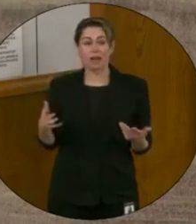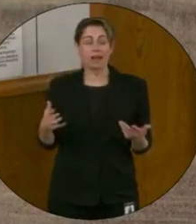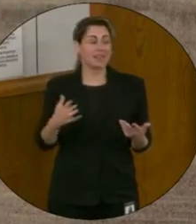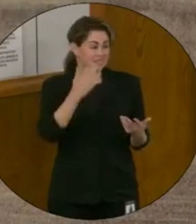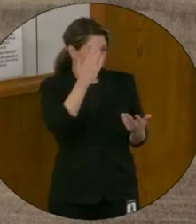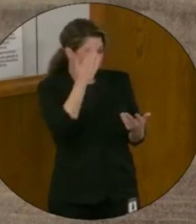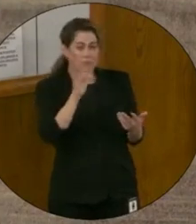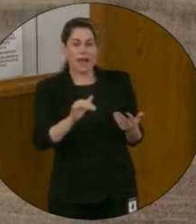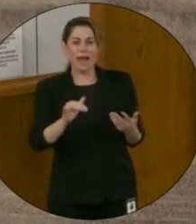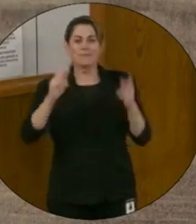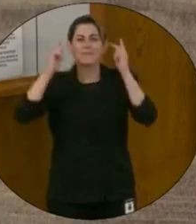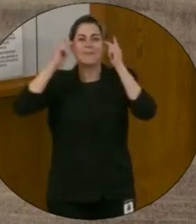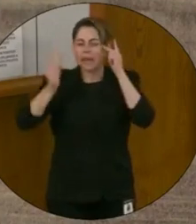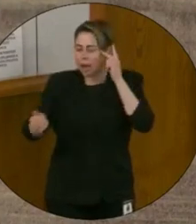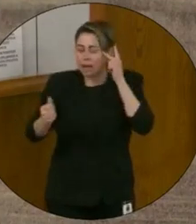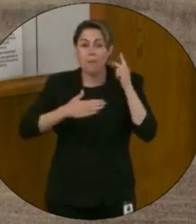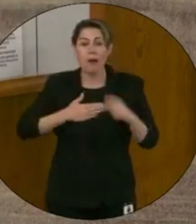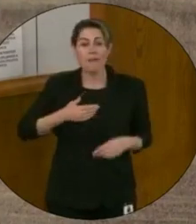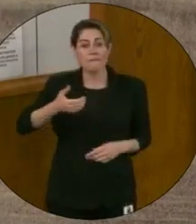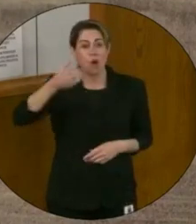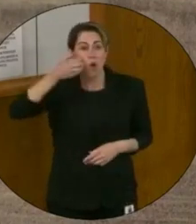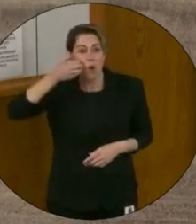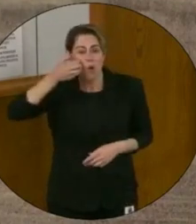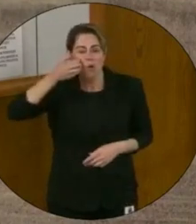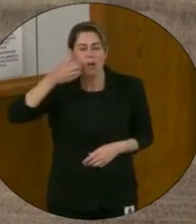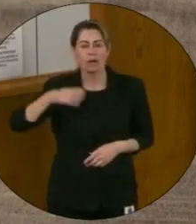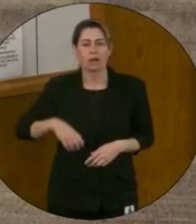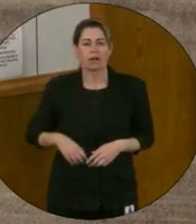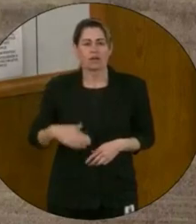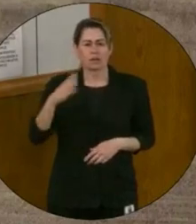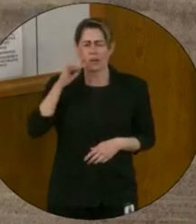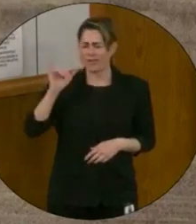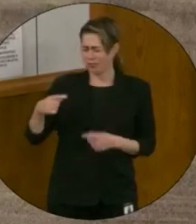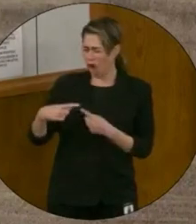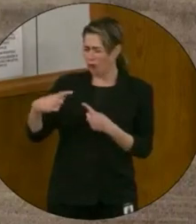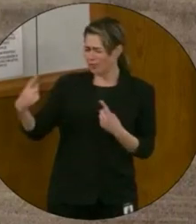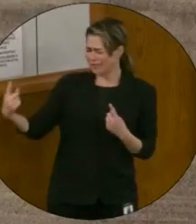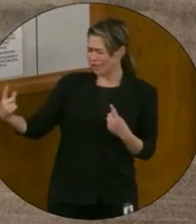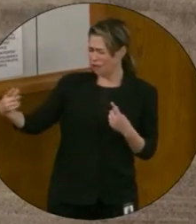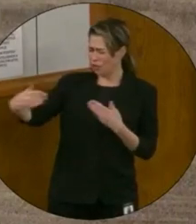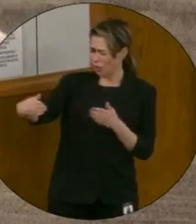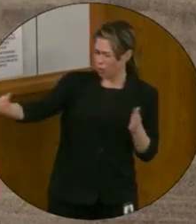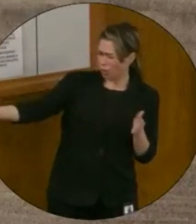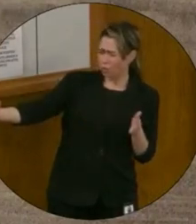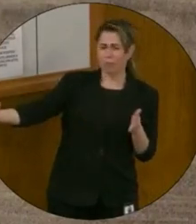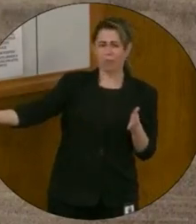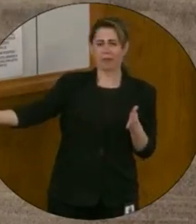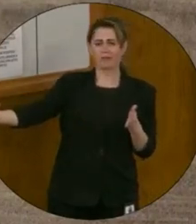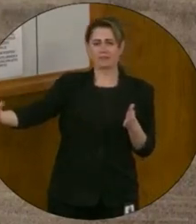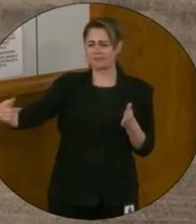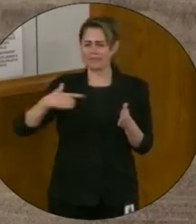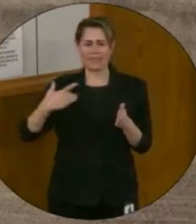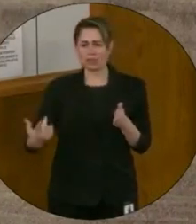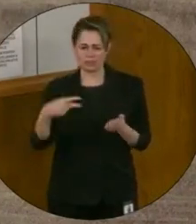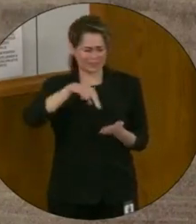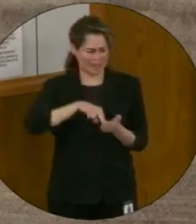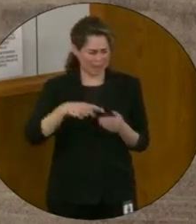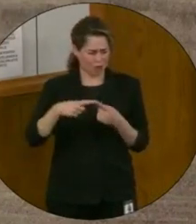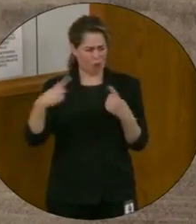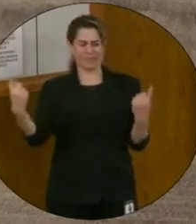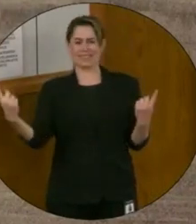that panic button on my phone, which is on the complete opposite side of the room than I am usually standing on when